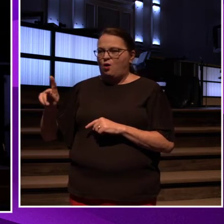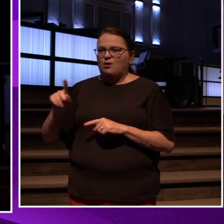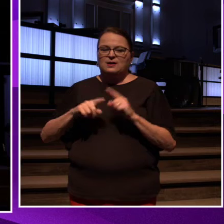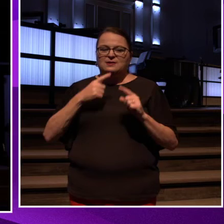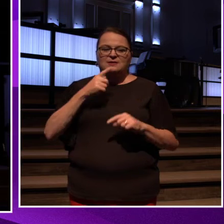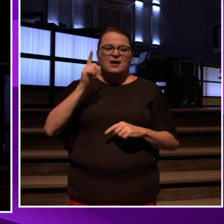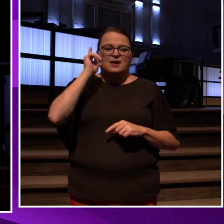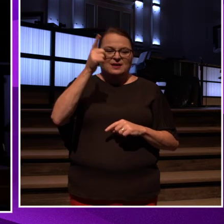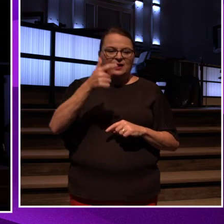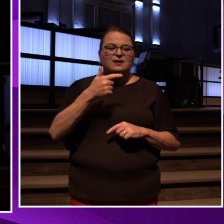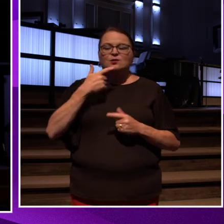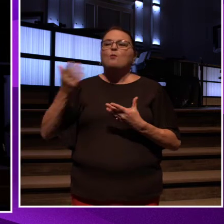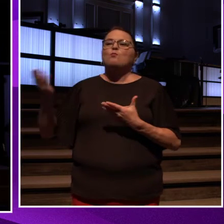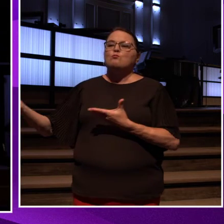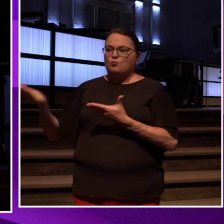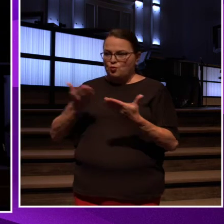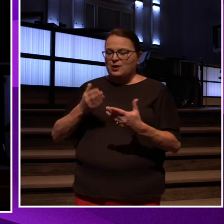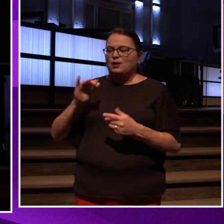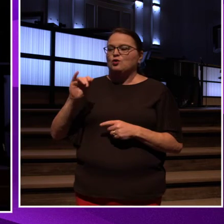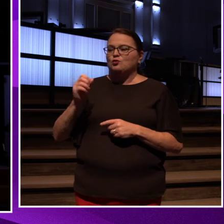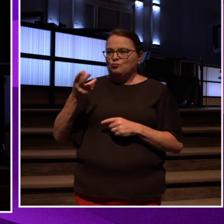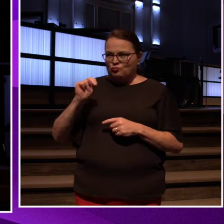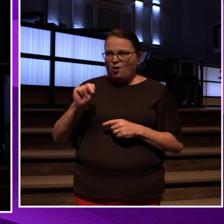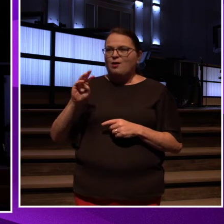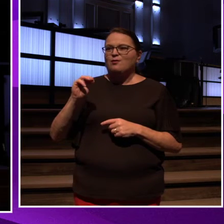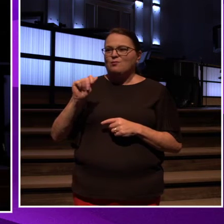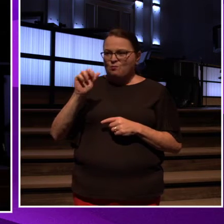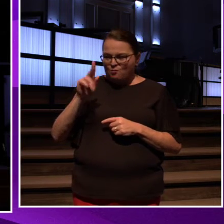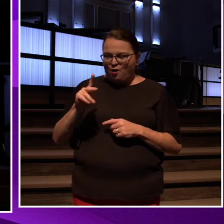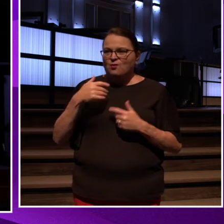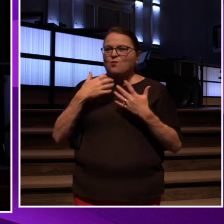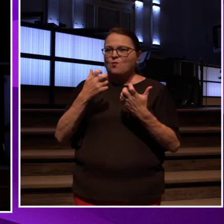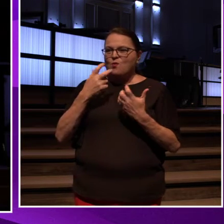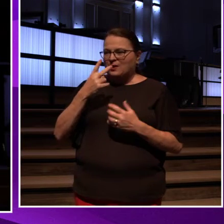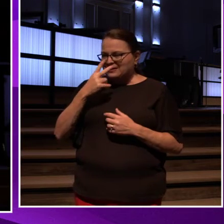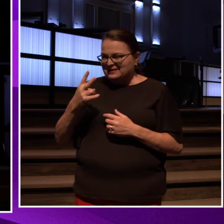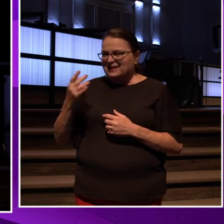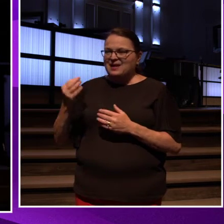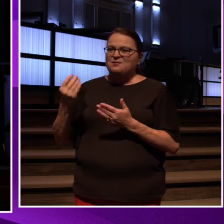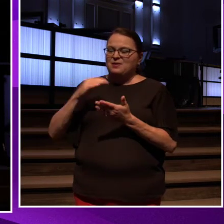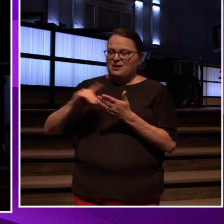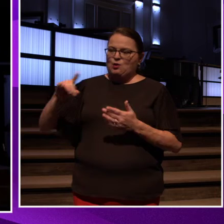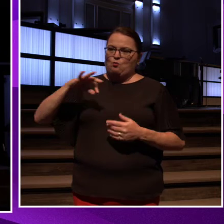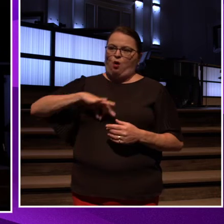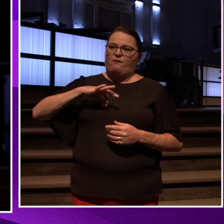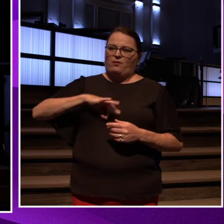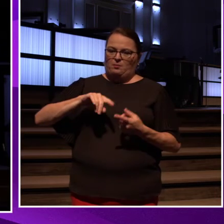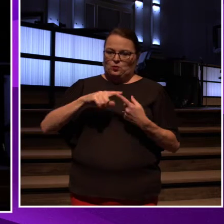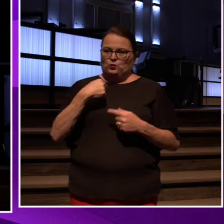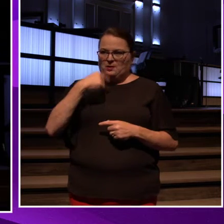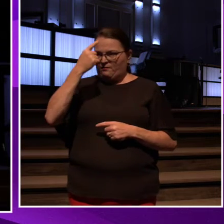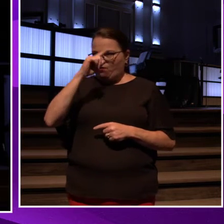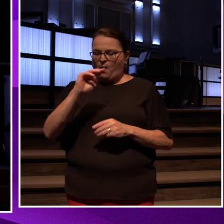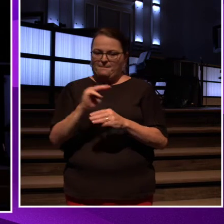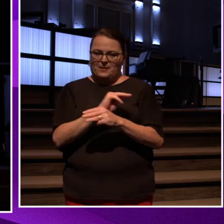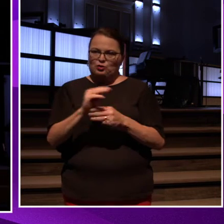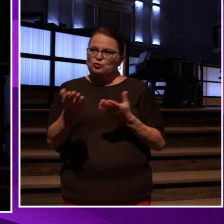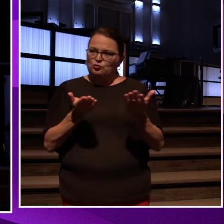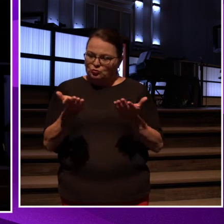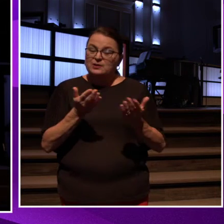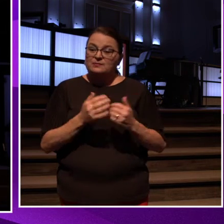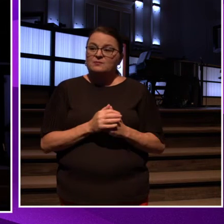said, bring John Mark. I want to see him again. He's profitable for me for ministry. And because of